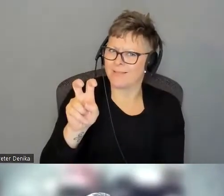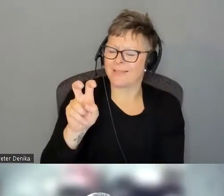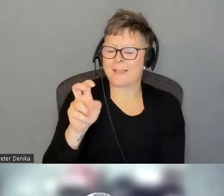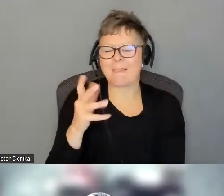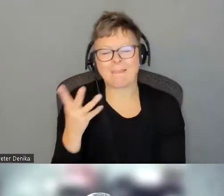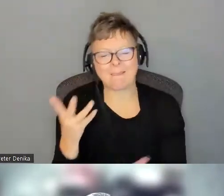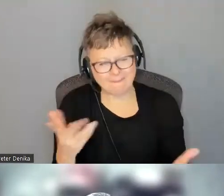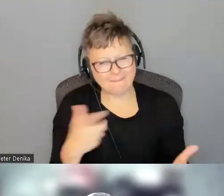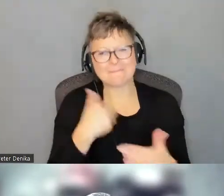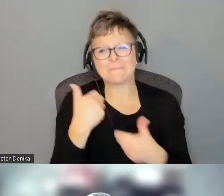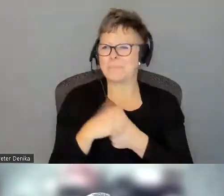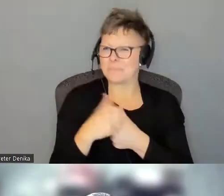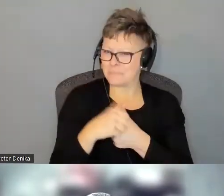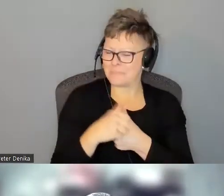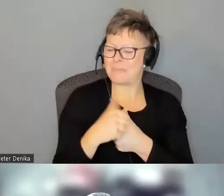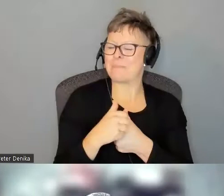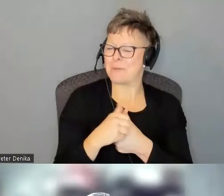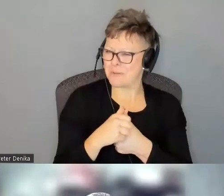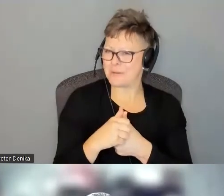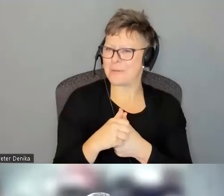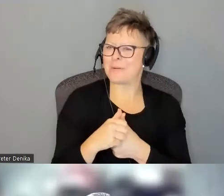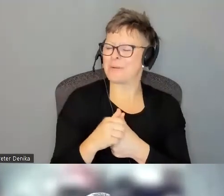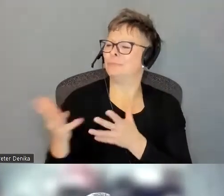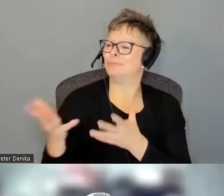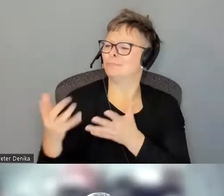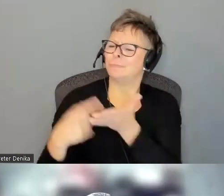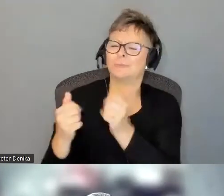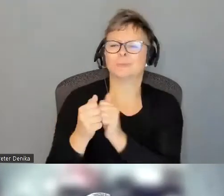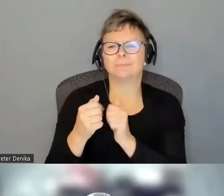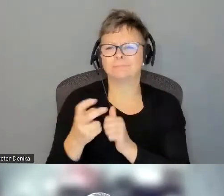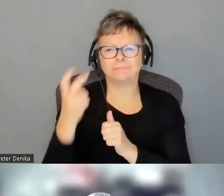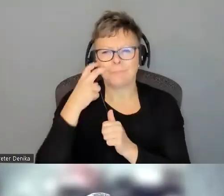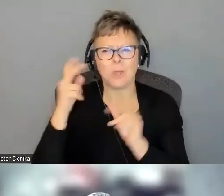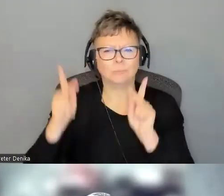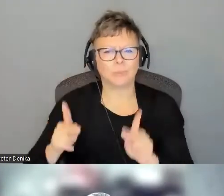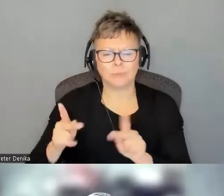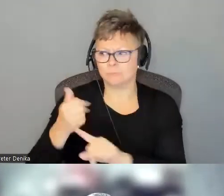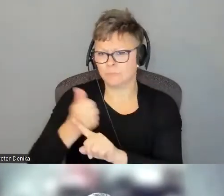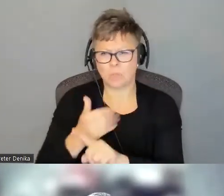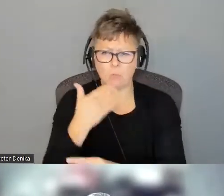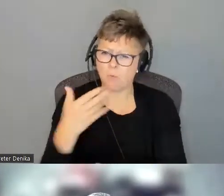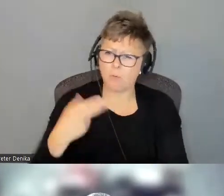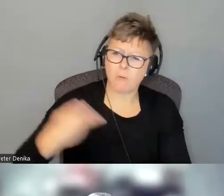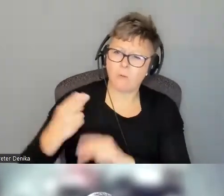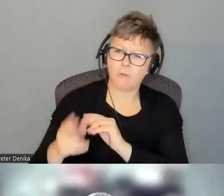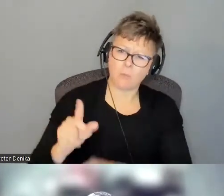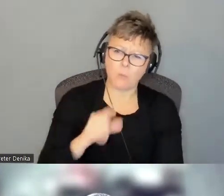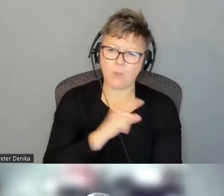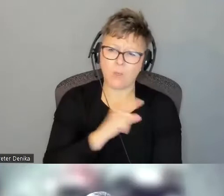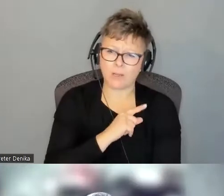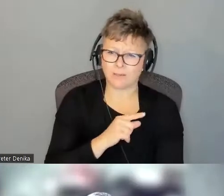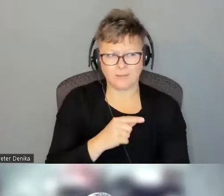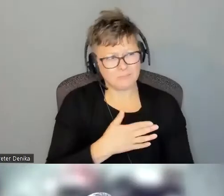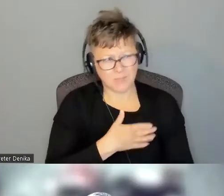on talking to a blind guy who had applied for this post and was very well qualified. And he said, I don't need to drive. My wife drives